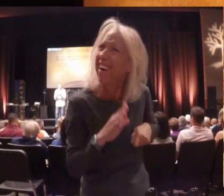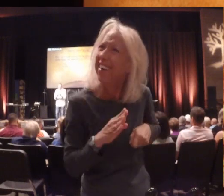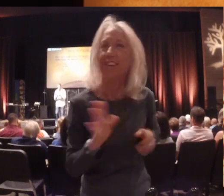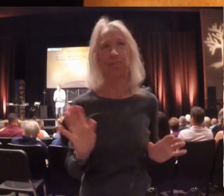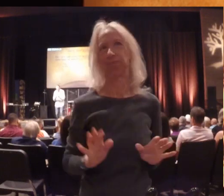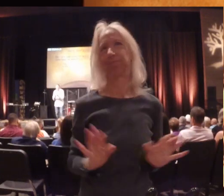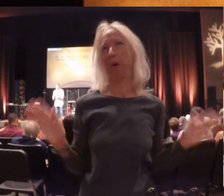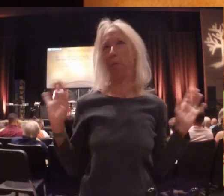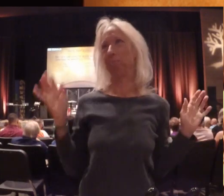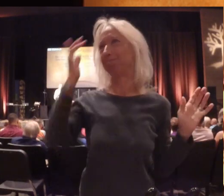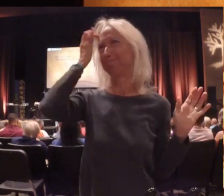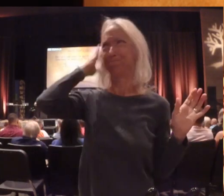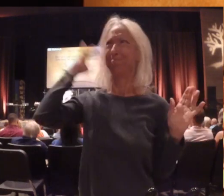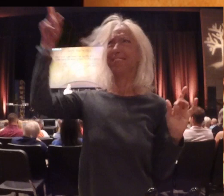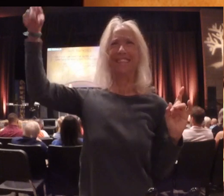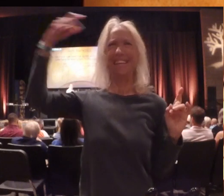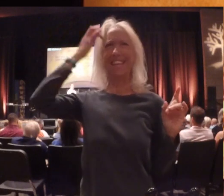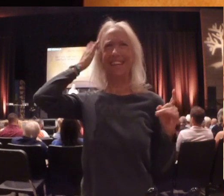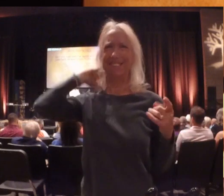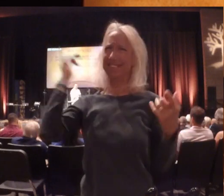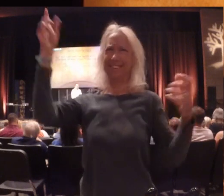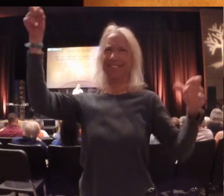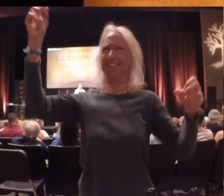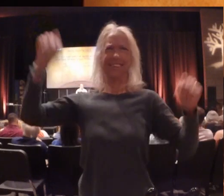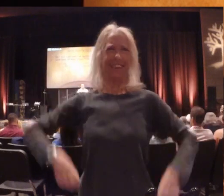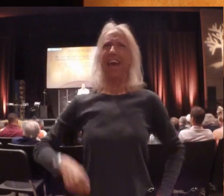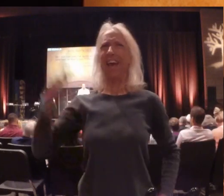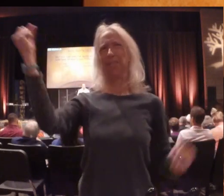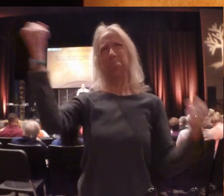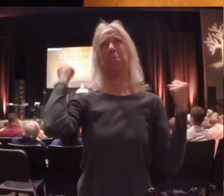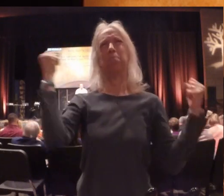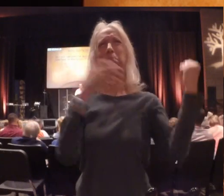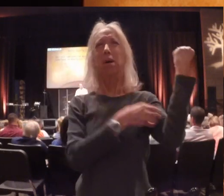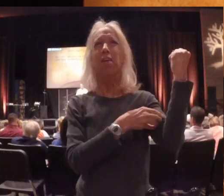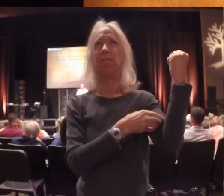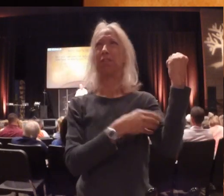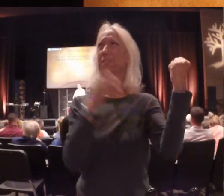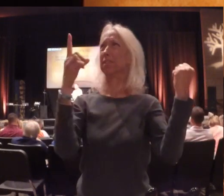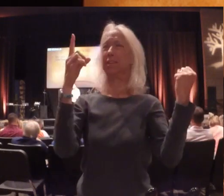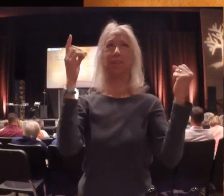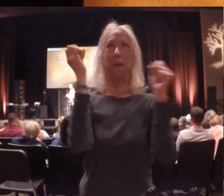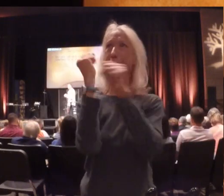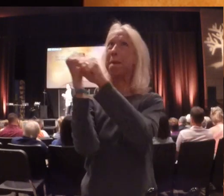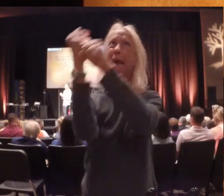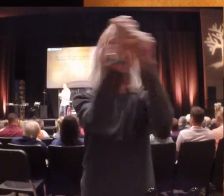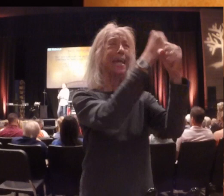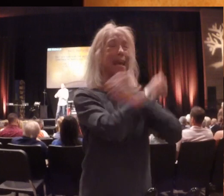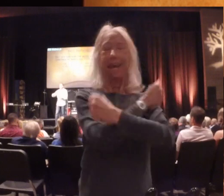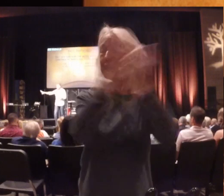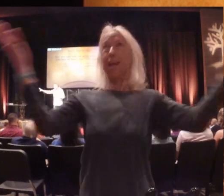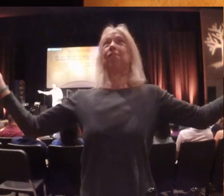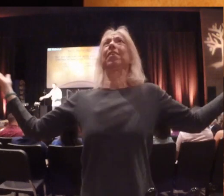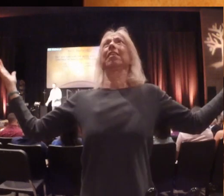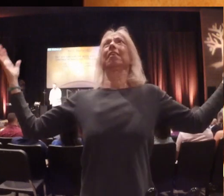this our God? No way. Our God can make anything happen. He's mighty. He's powerful. He's the creator of the